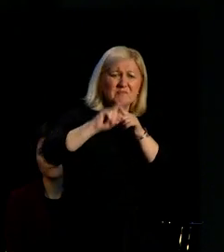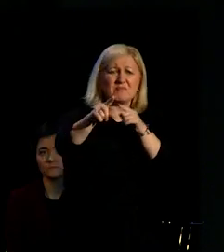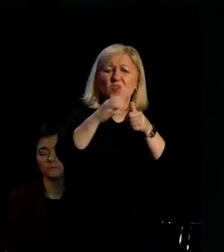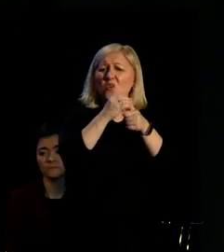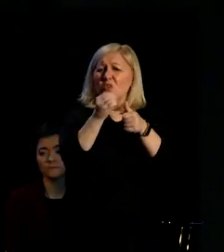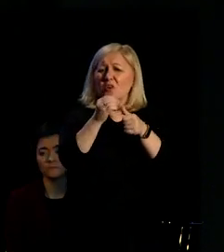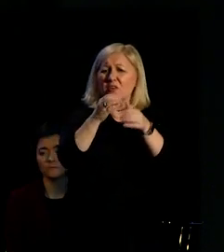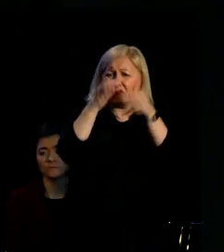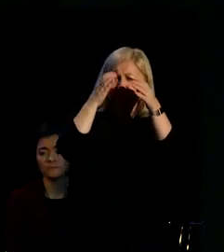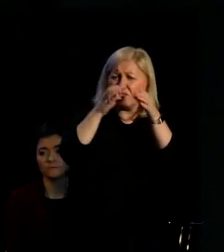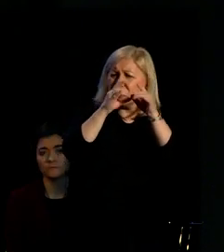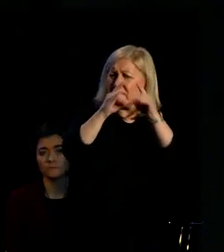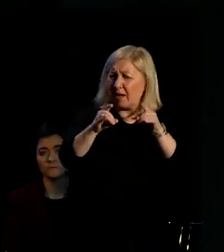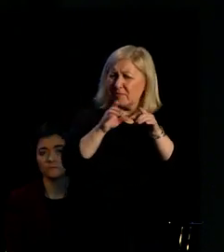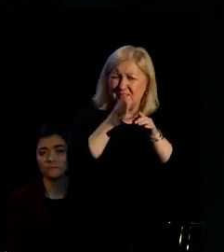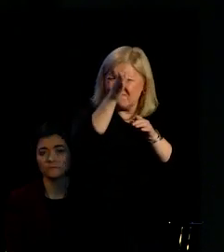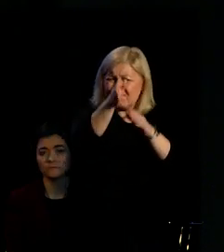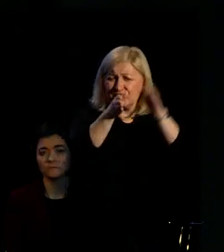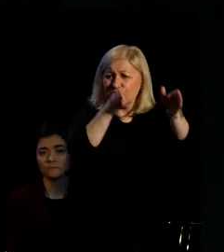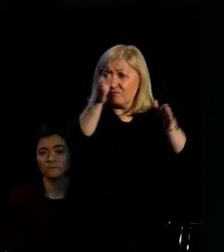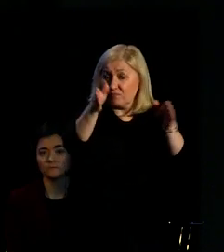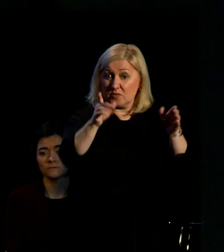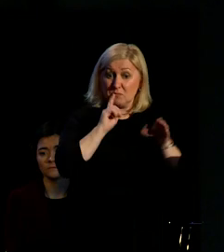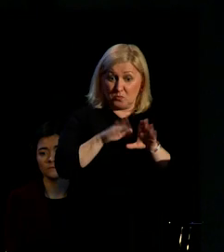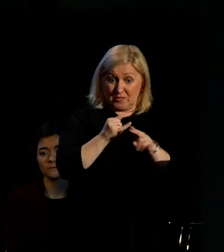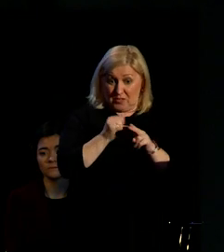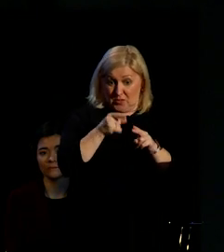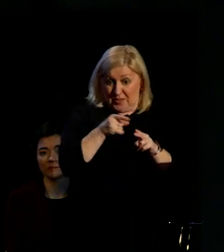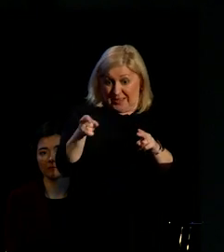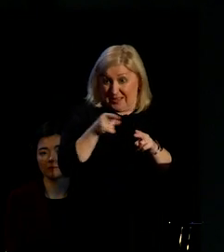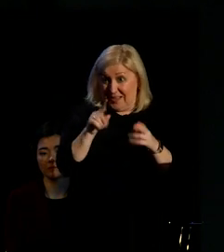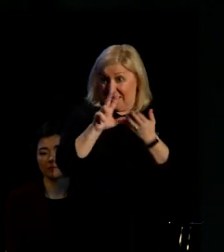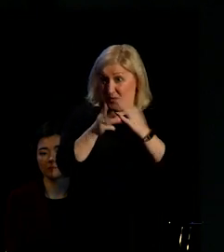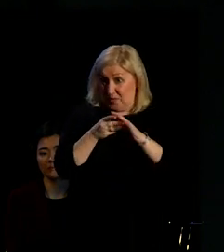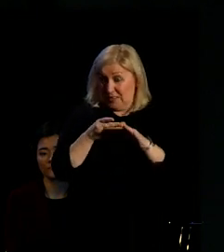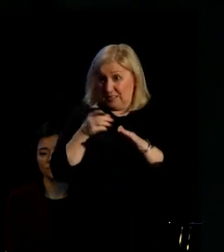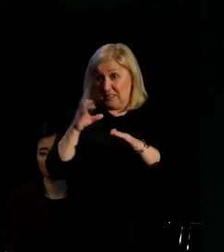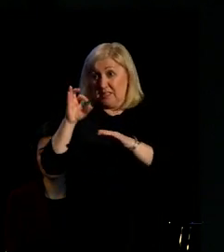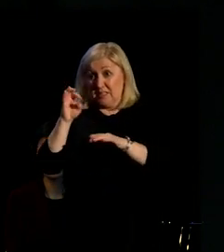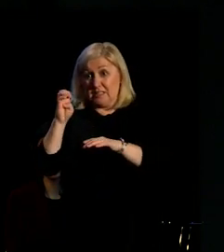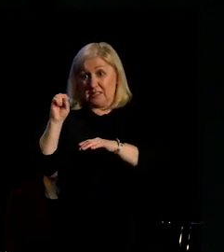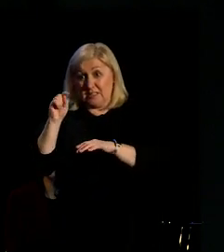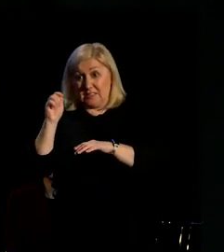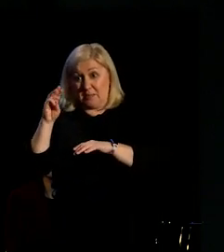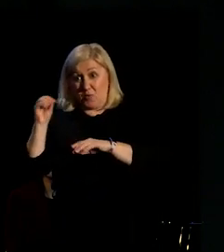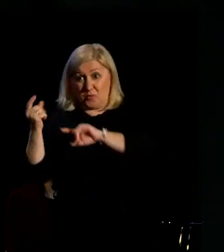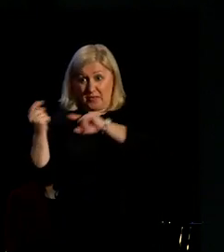concentration camps. During these weeks, the Gestapo came for my mother, brother, and me.